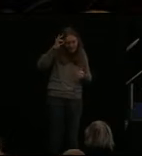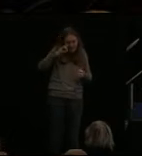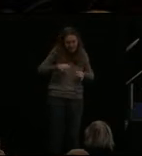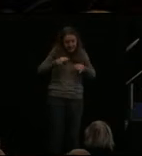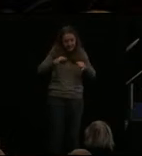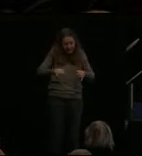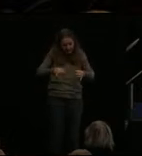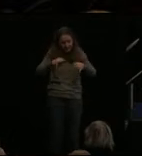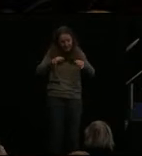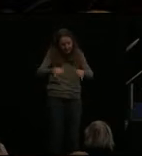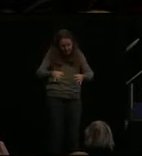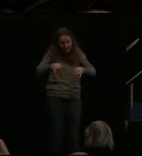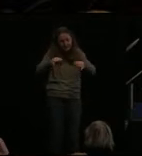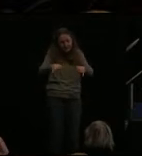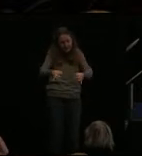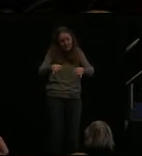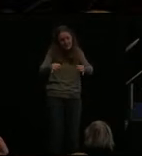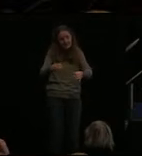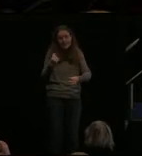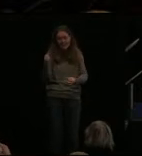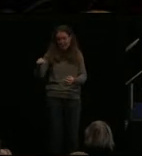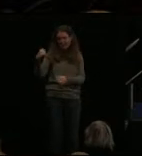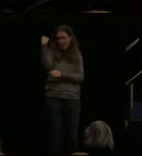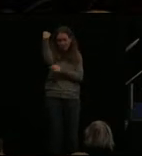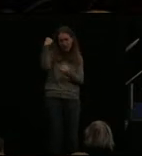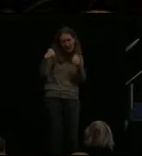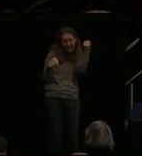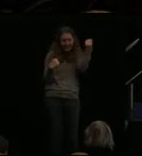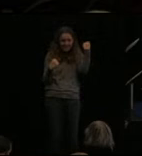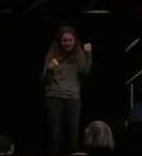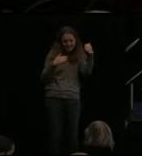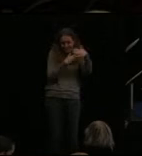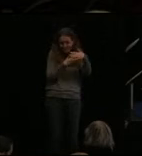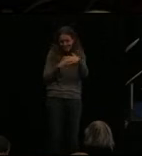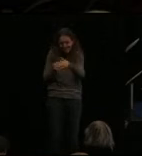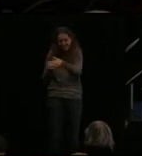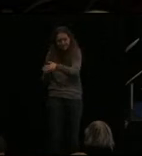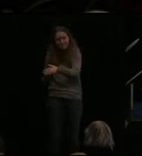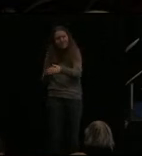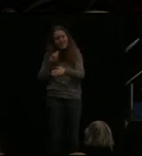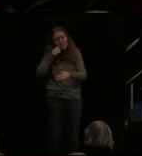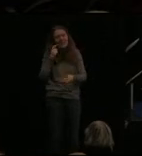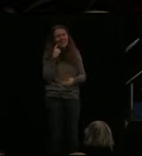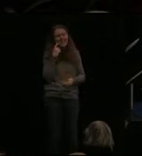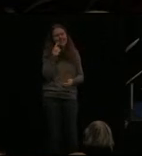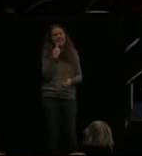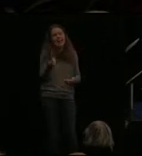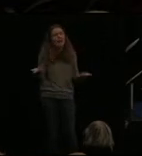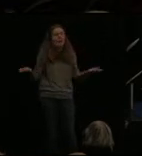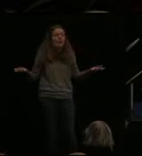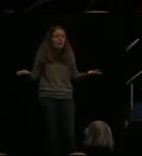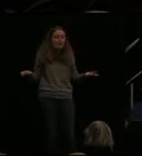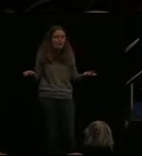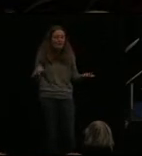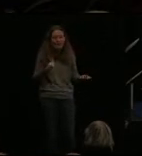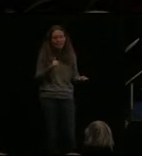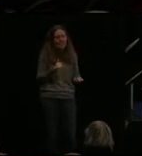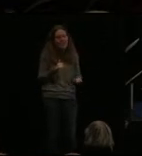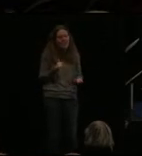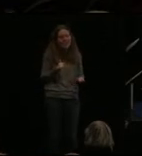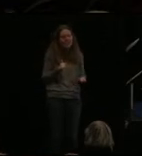and delayed and delayed. There are some giants in the land, and it would be very easy for us to say, well, maybe it's not